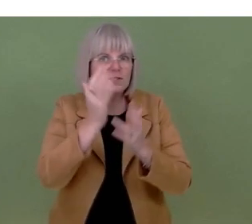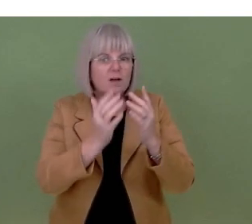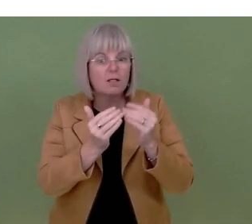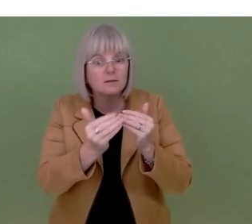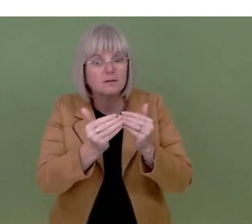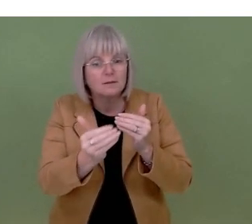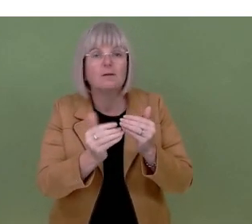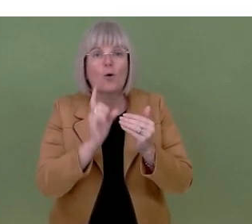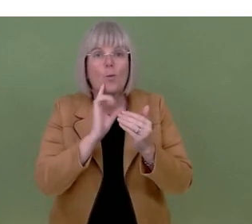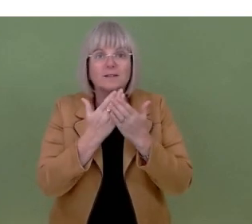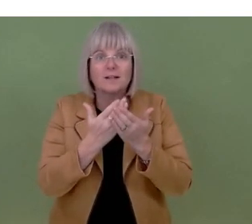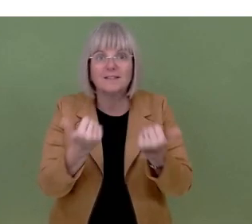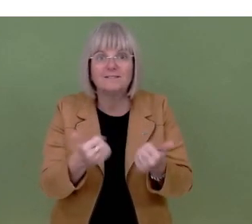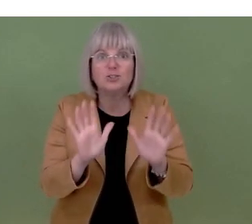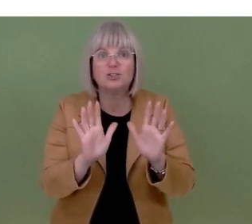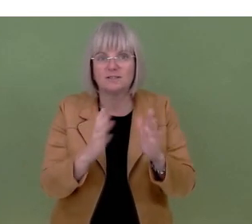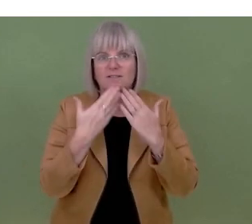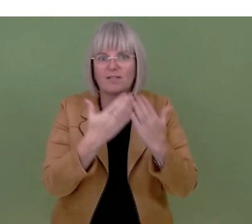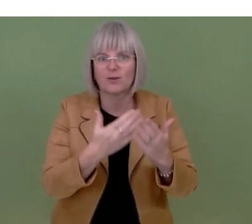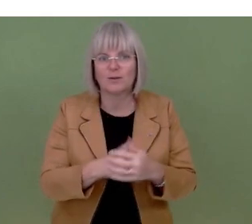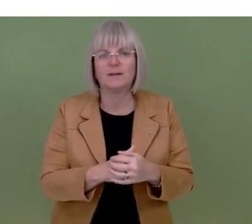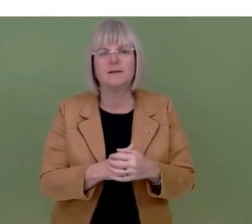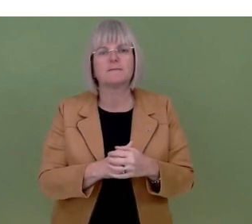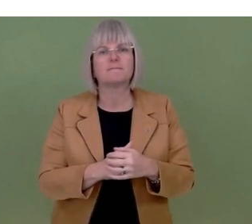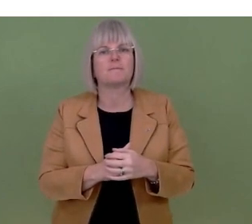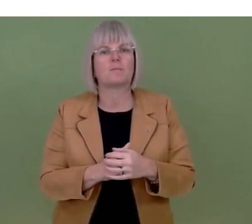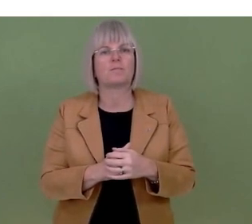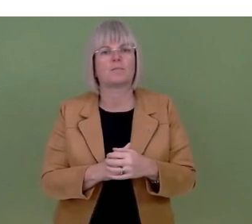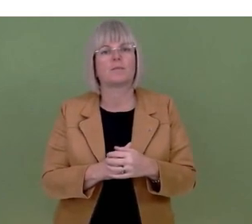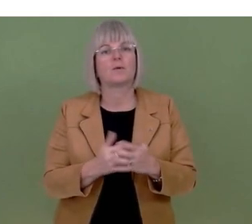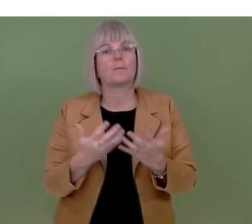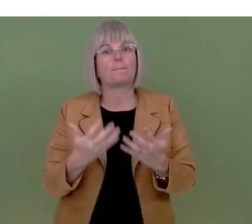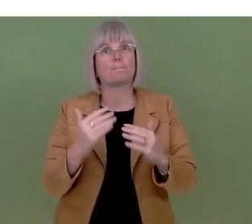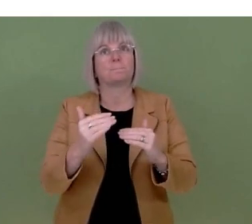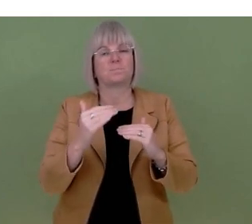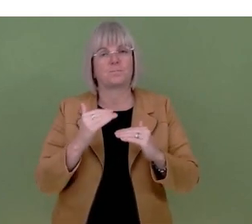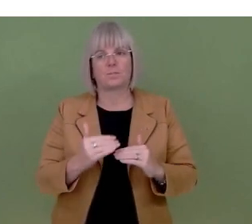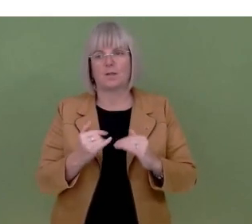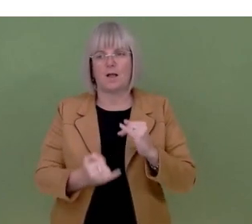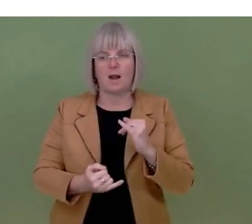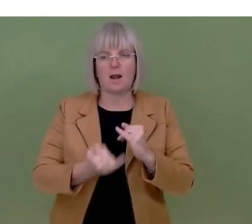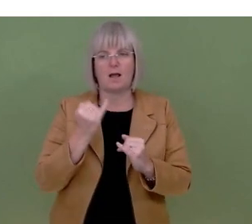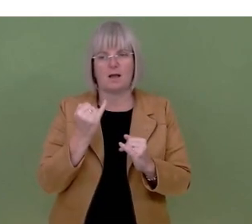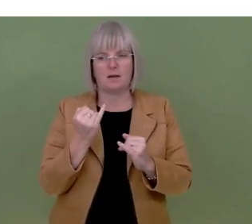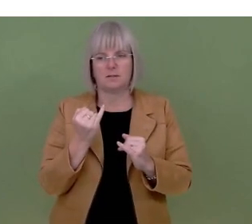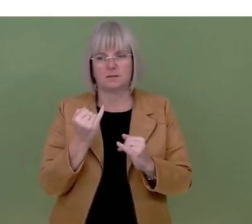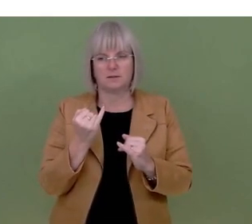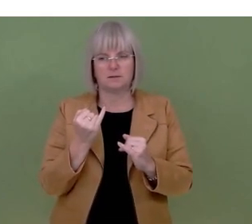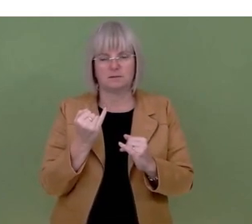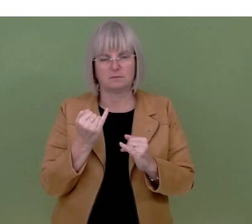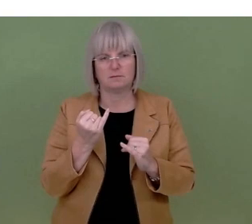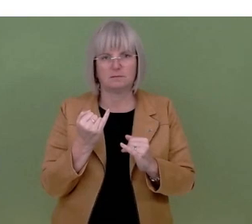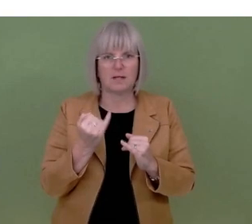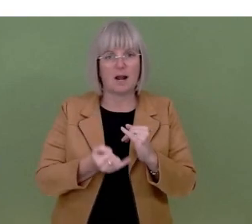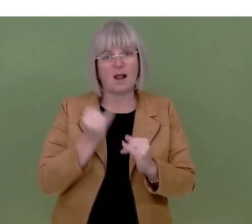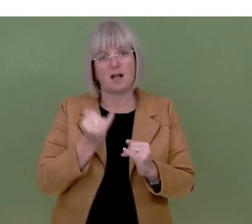ahead. Thank you very much. And so moving on to our last but not least, final speaker of this